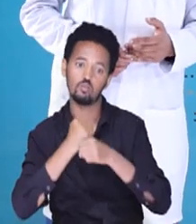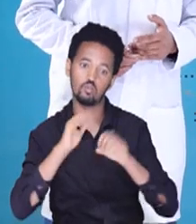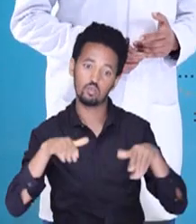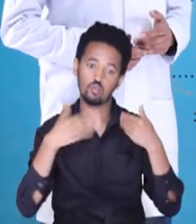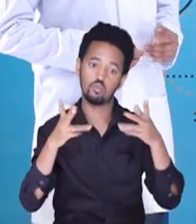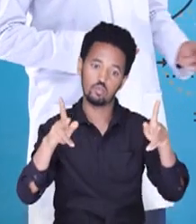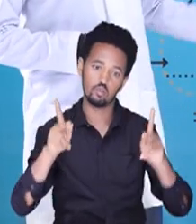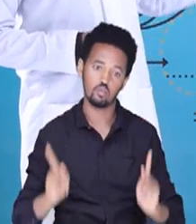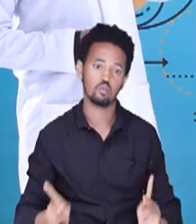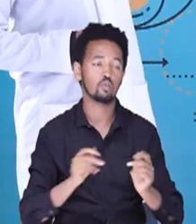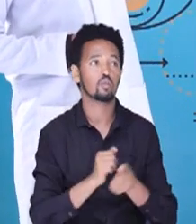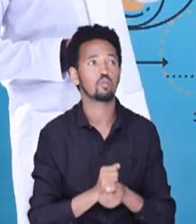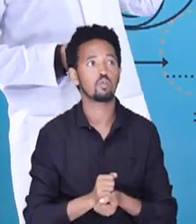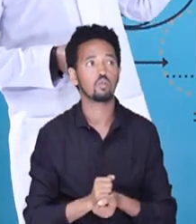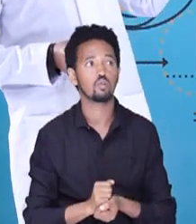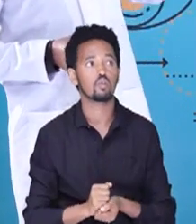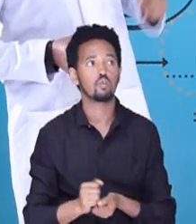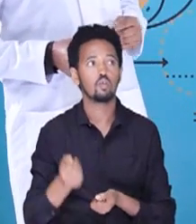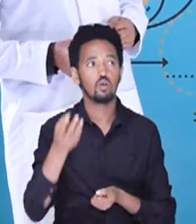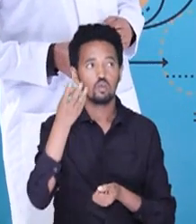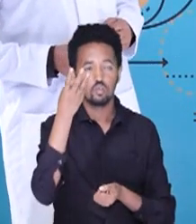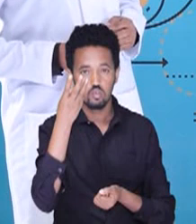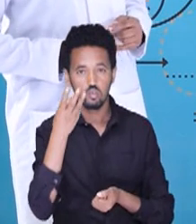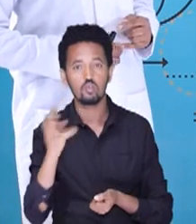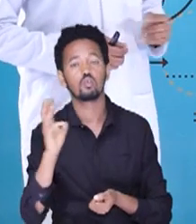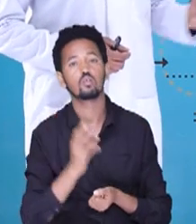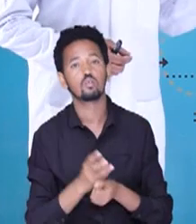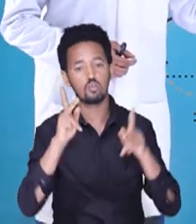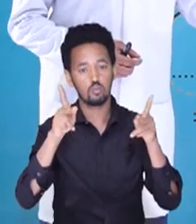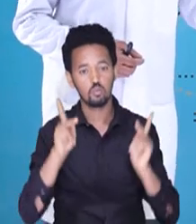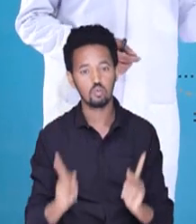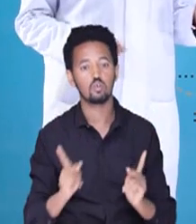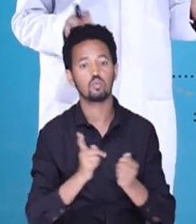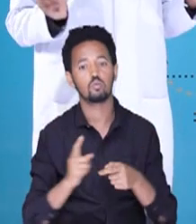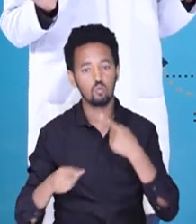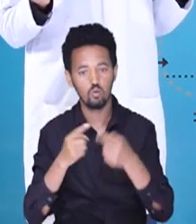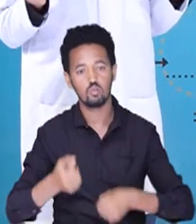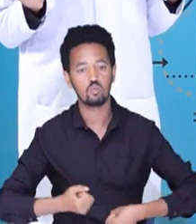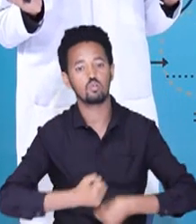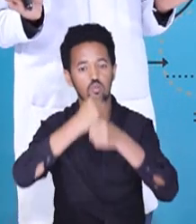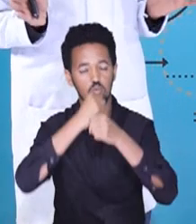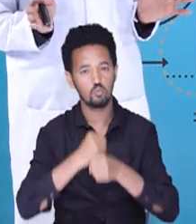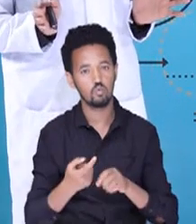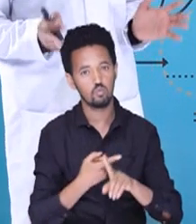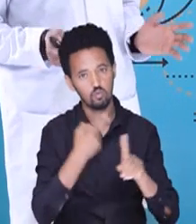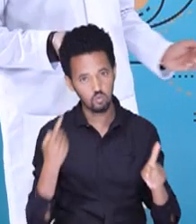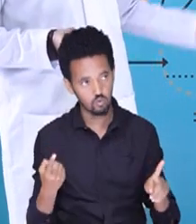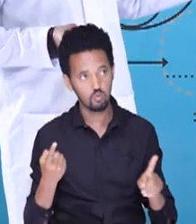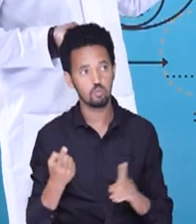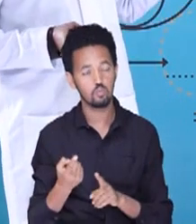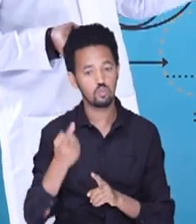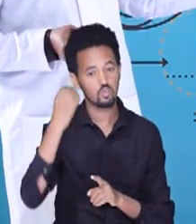parliament. In the 1643, the parliamentarians got support from